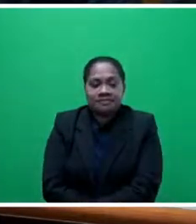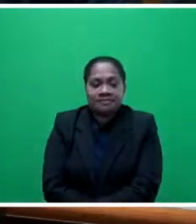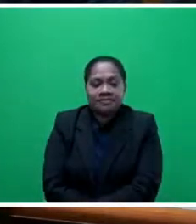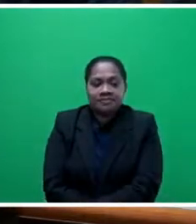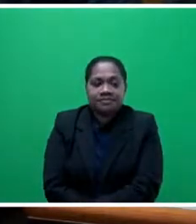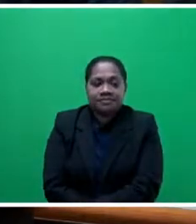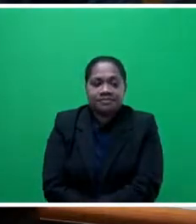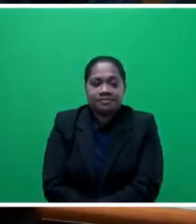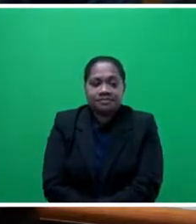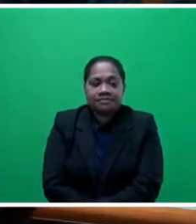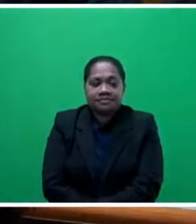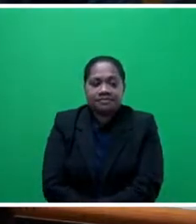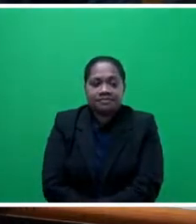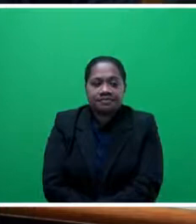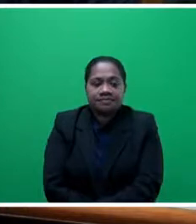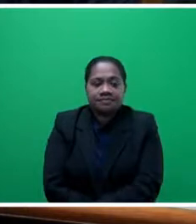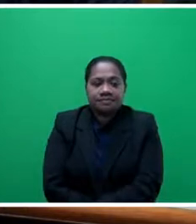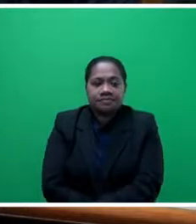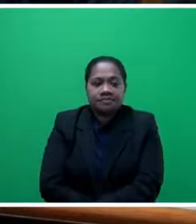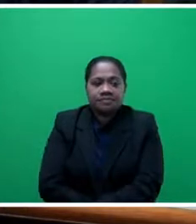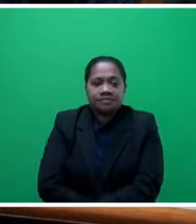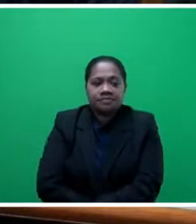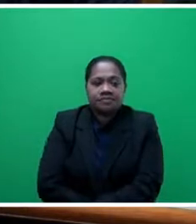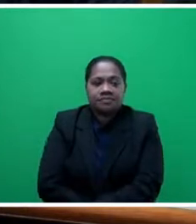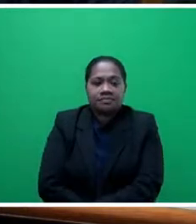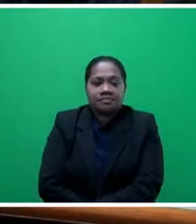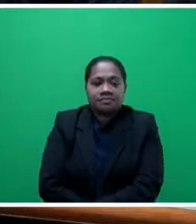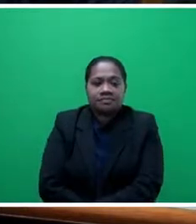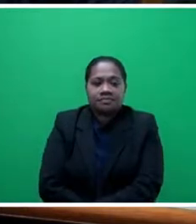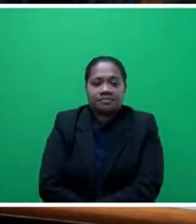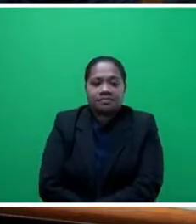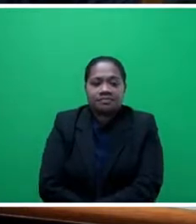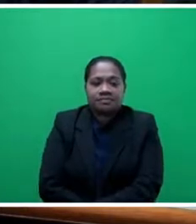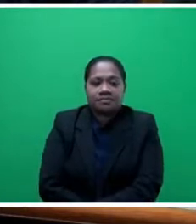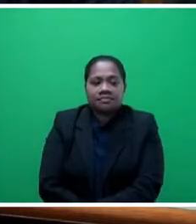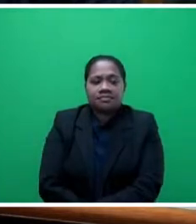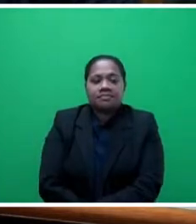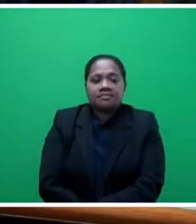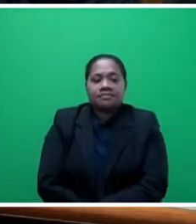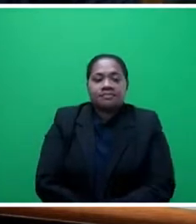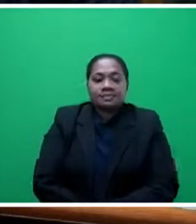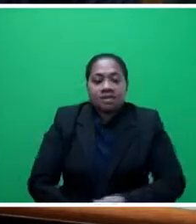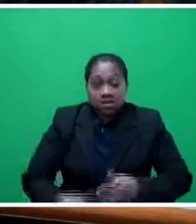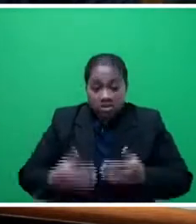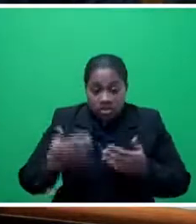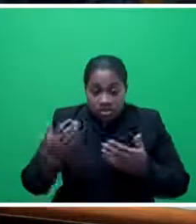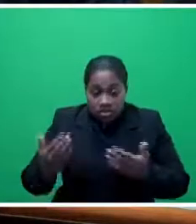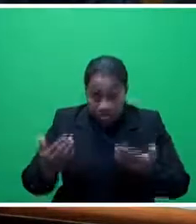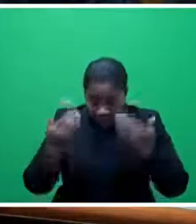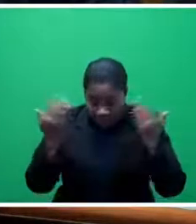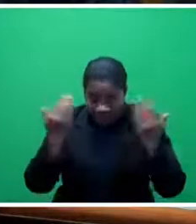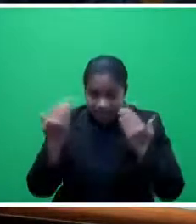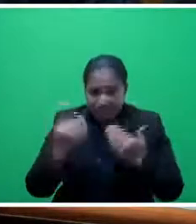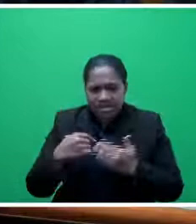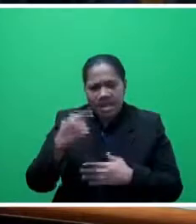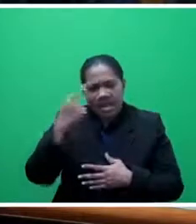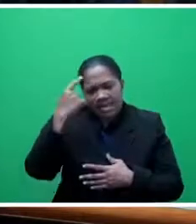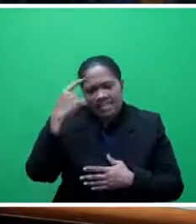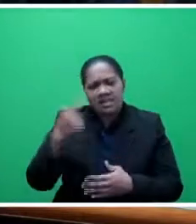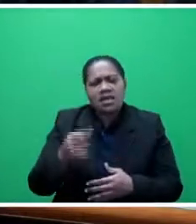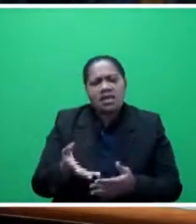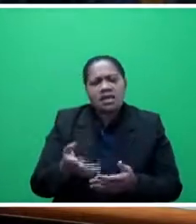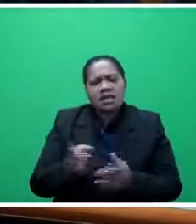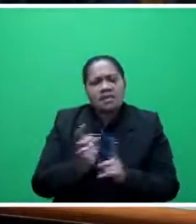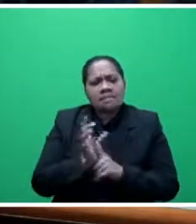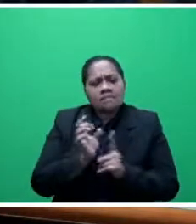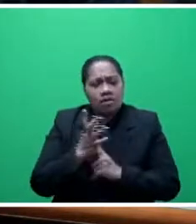that, instead of that ridiculous, interjections. So, Mr. Speaker, I think it is very important for